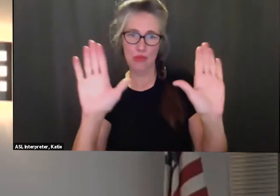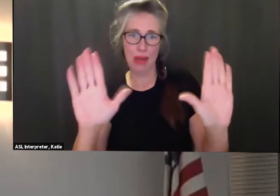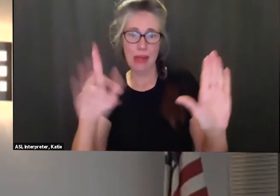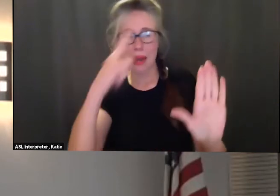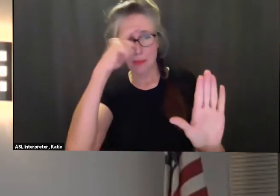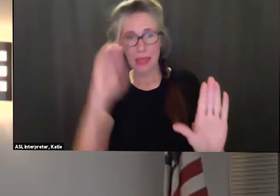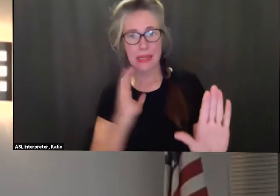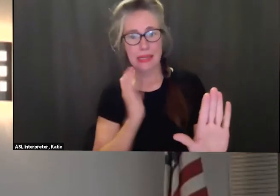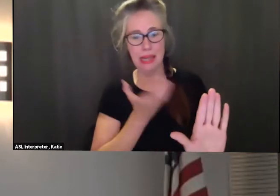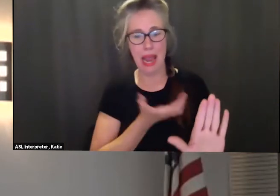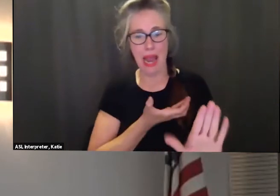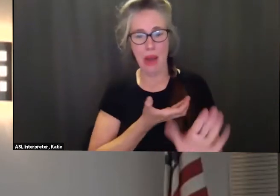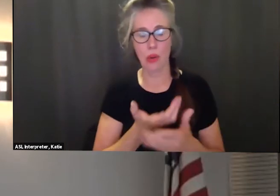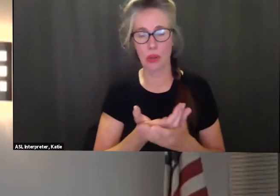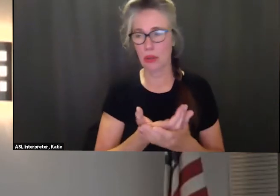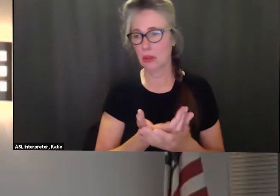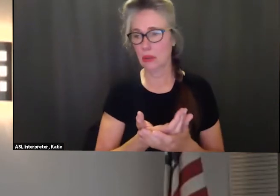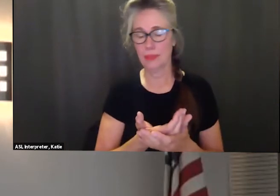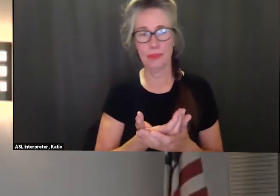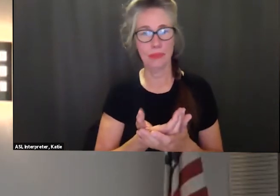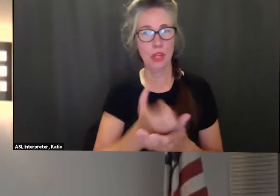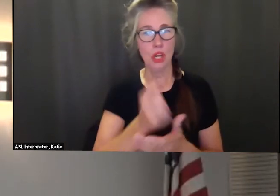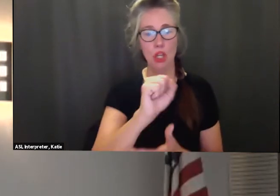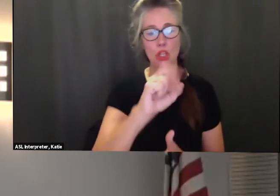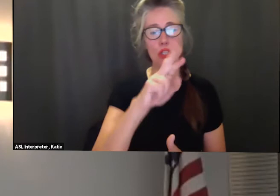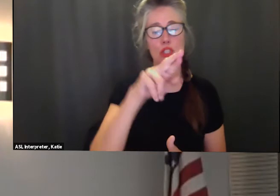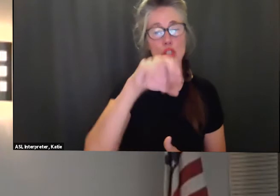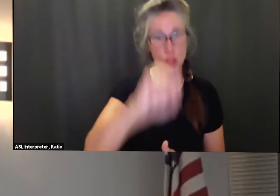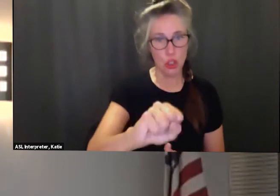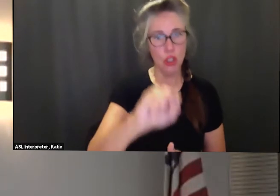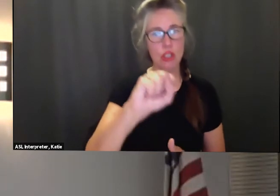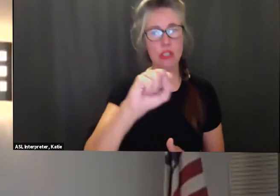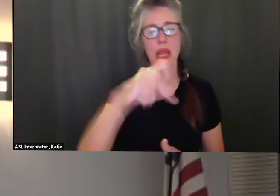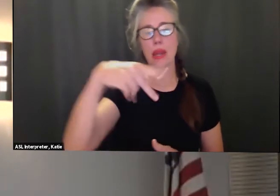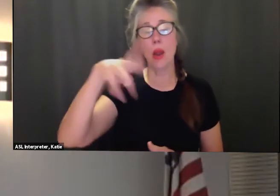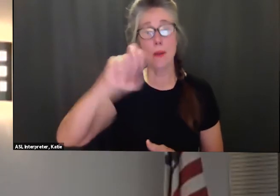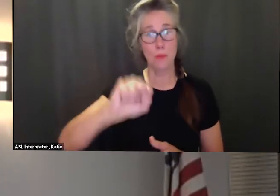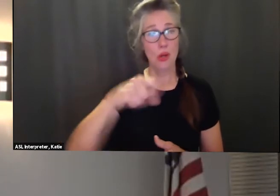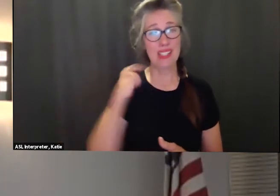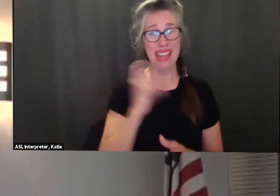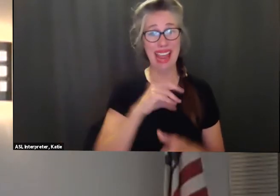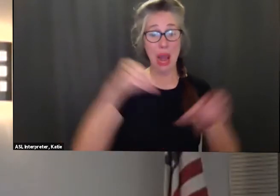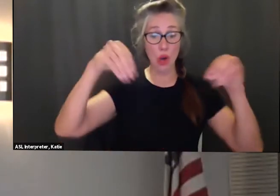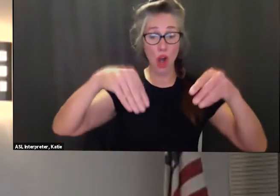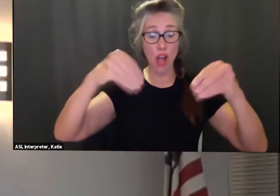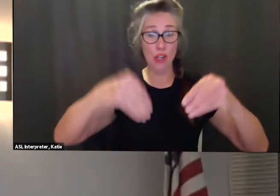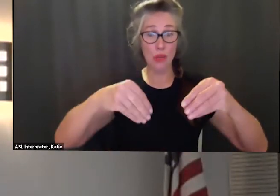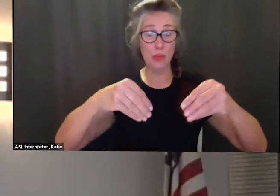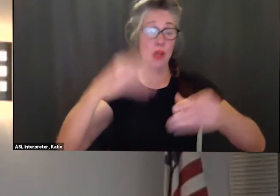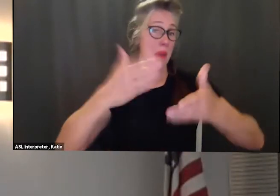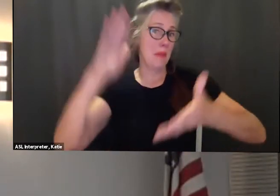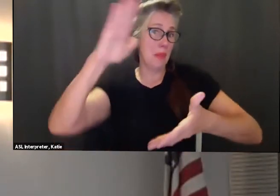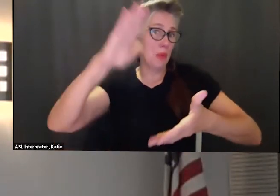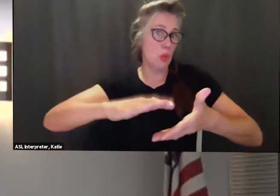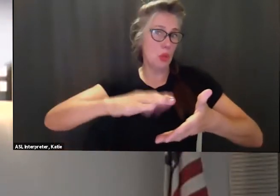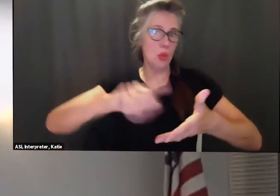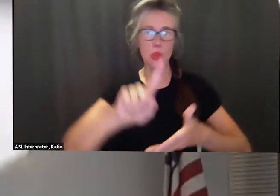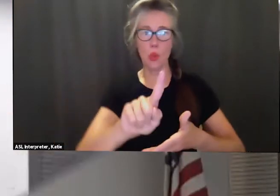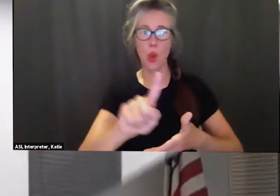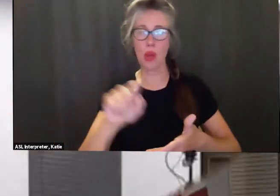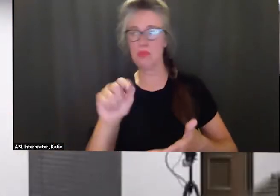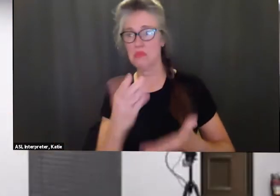our STRS and PERS contribution, and it may go down 1% to 2%, and that's a lot of